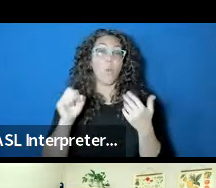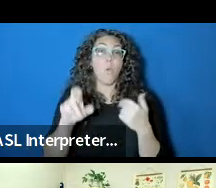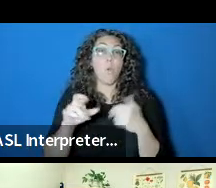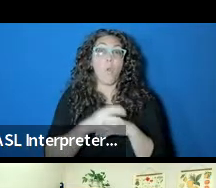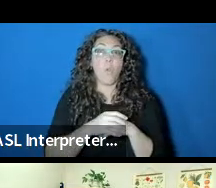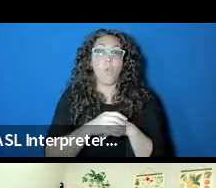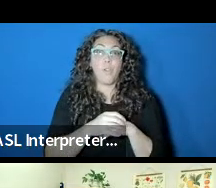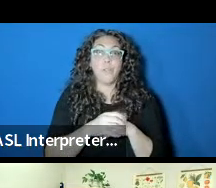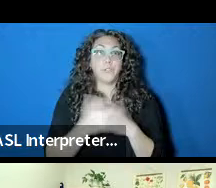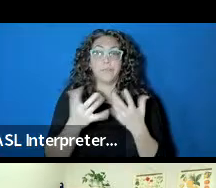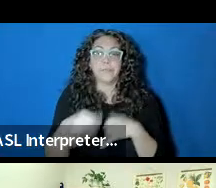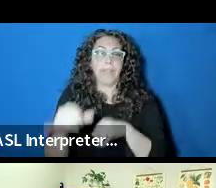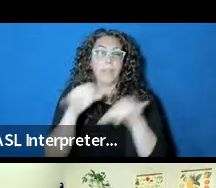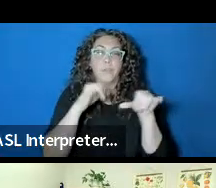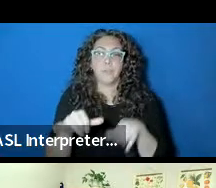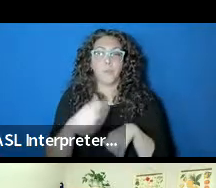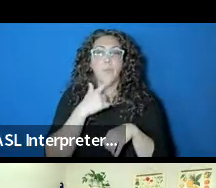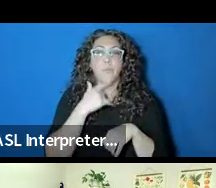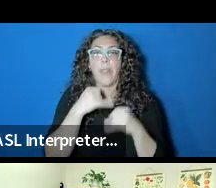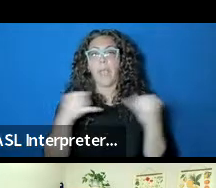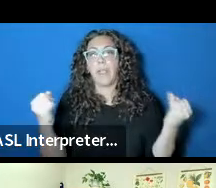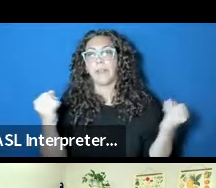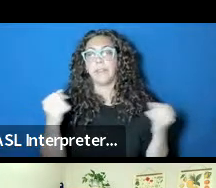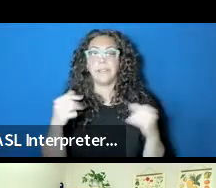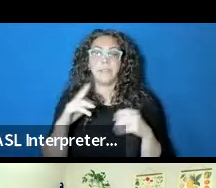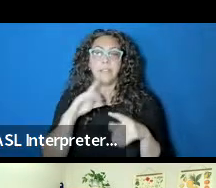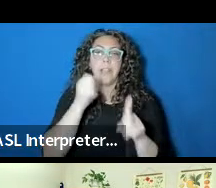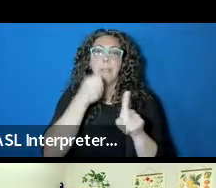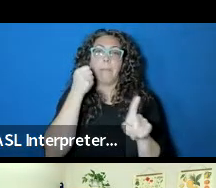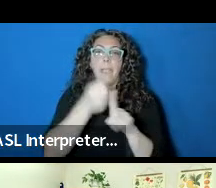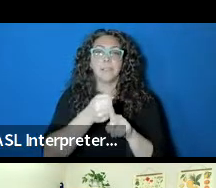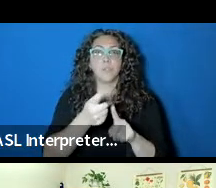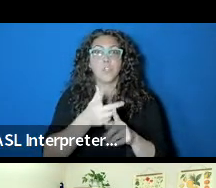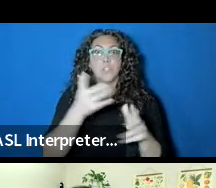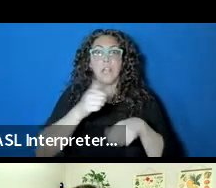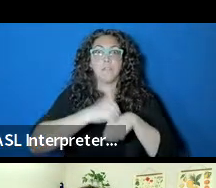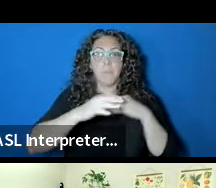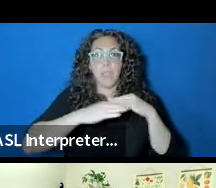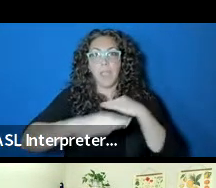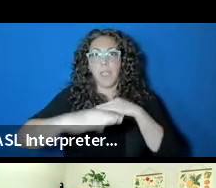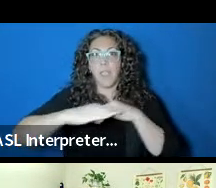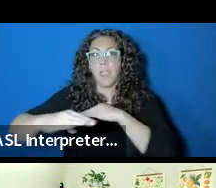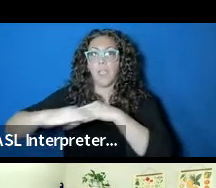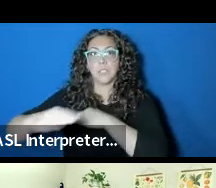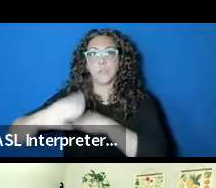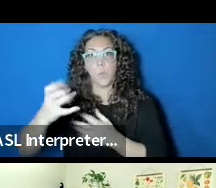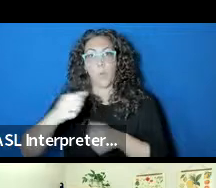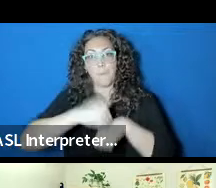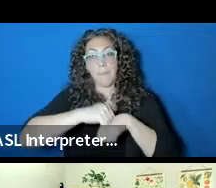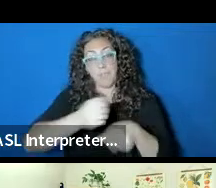just standard sort of redlining impacts, they're far more paved. And getting the pavement removed is often expensive, and it's